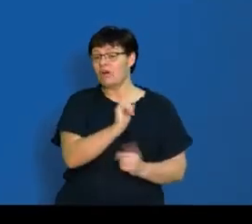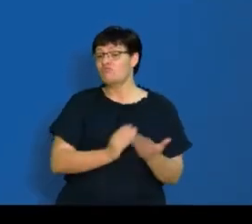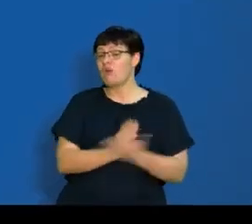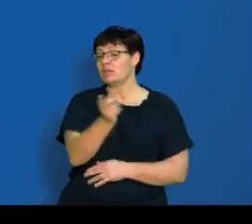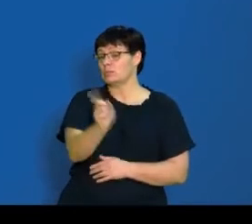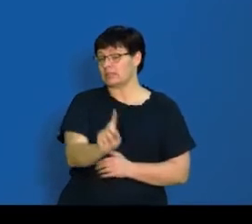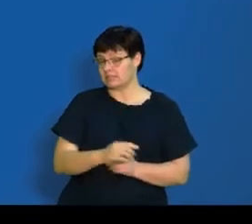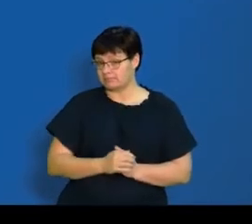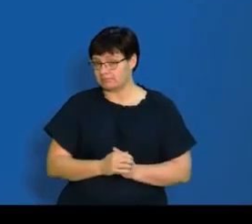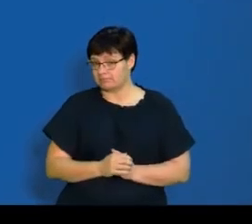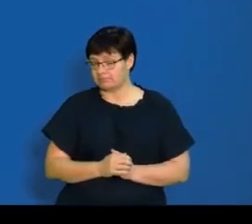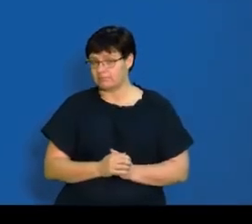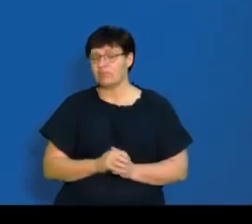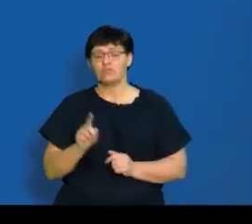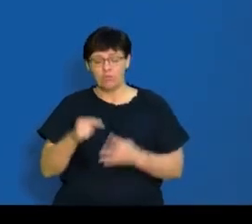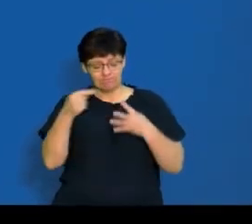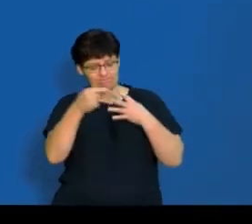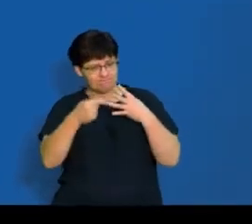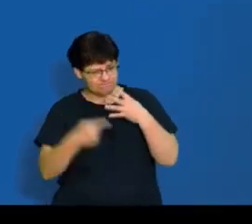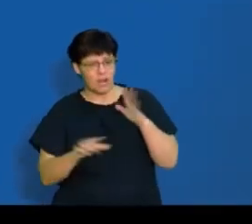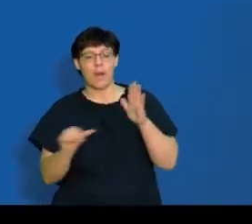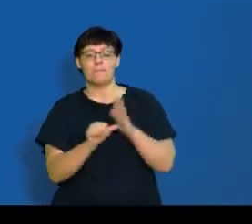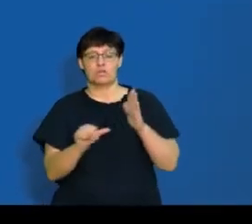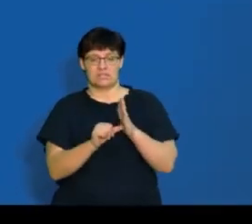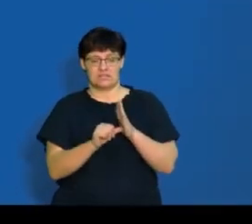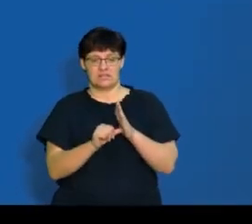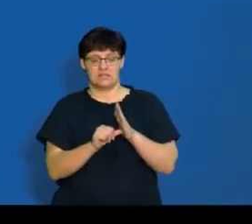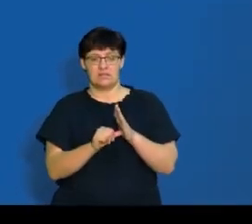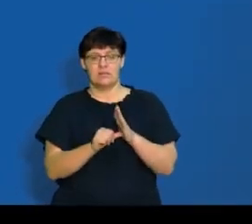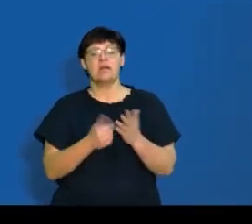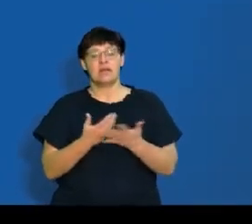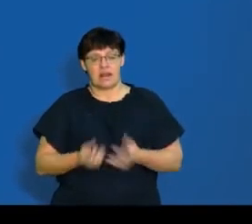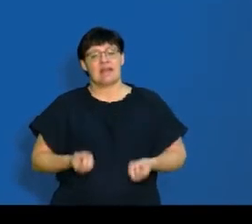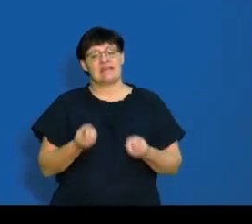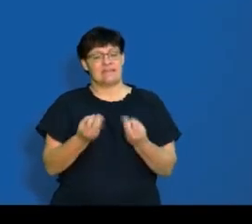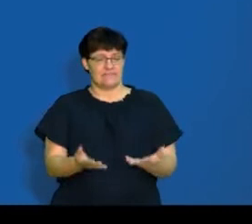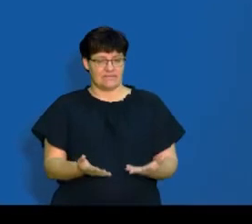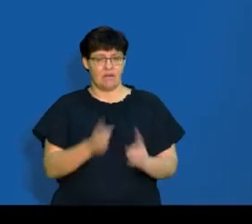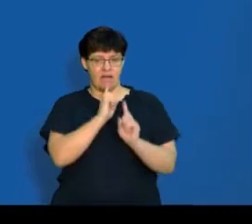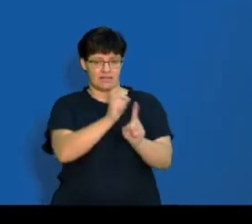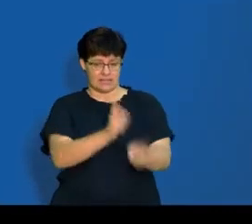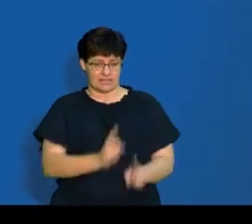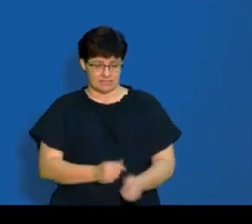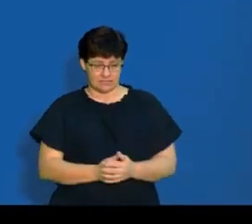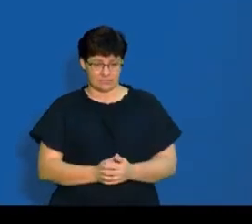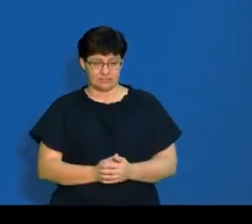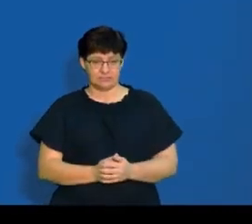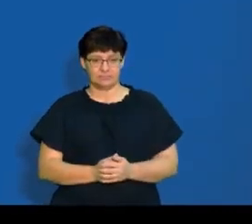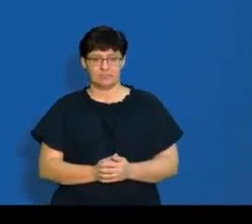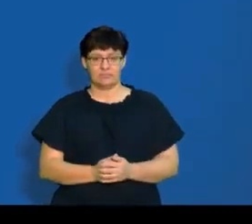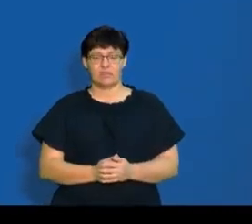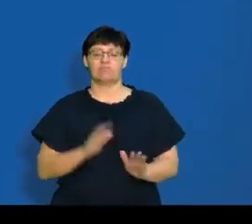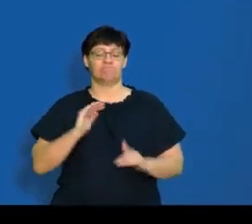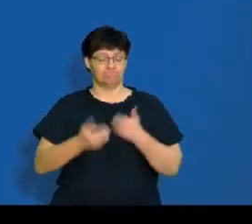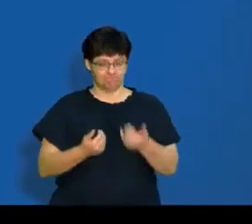rights. So all those are important things that you are going to give in your answer. Okay,